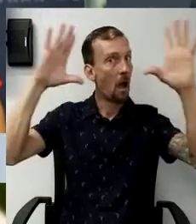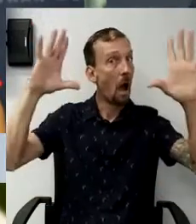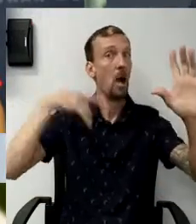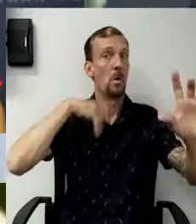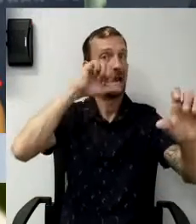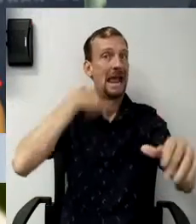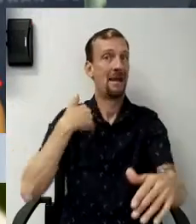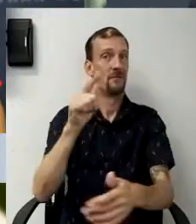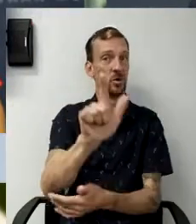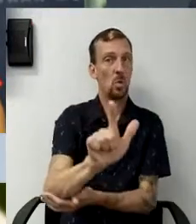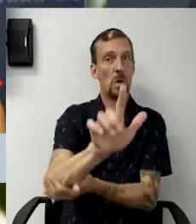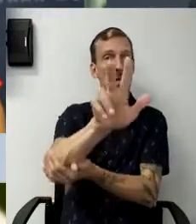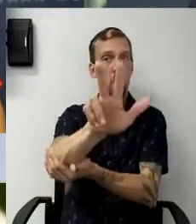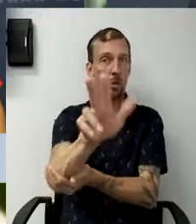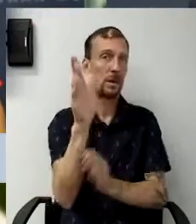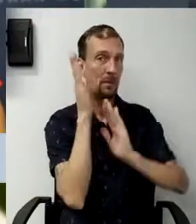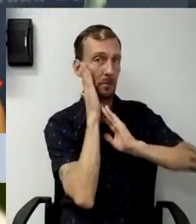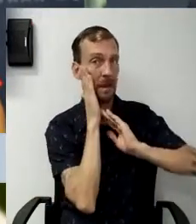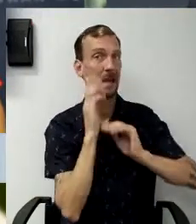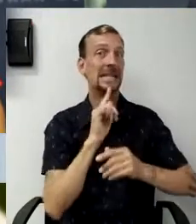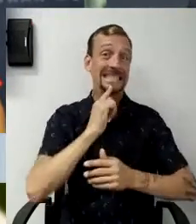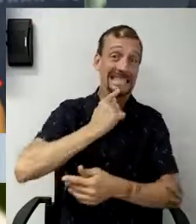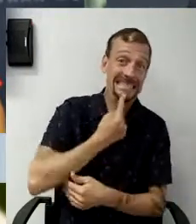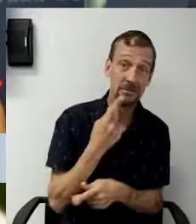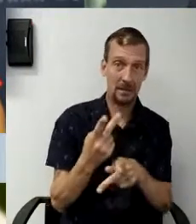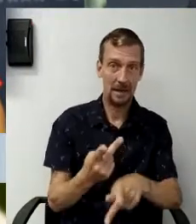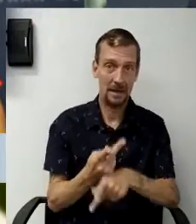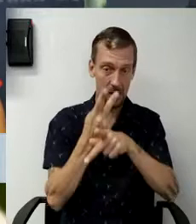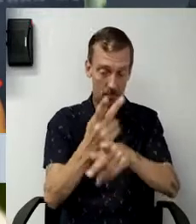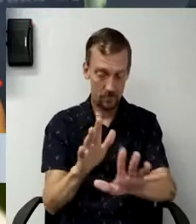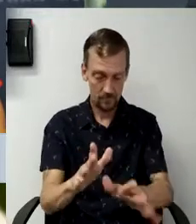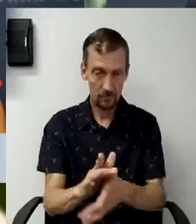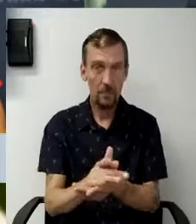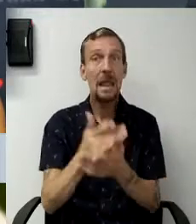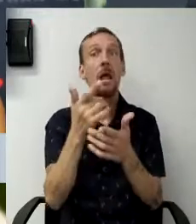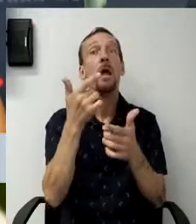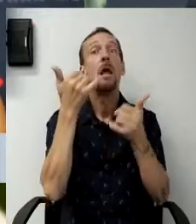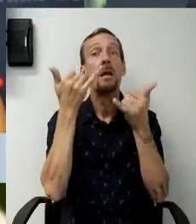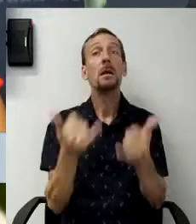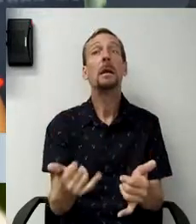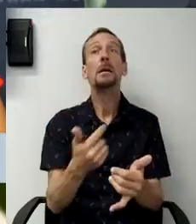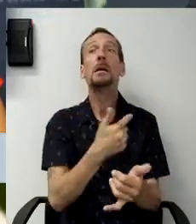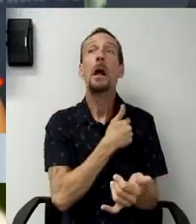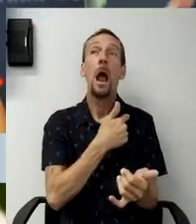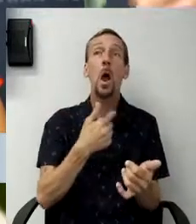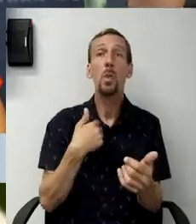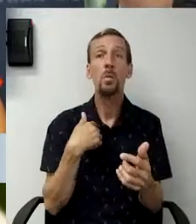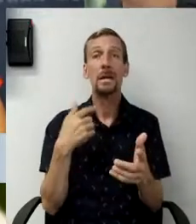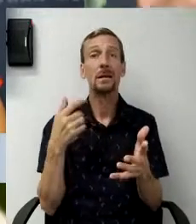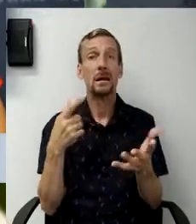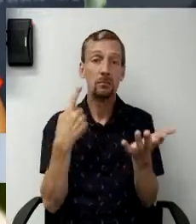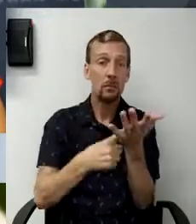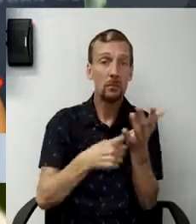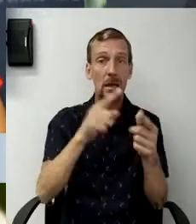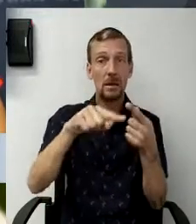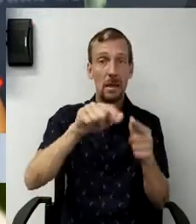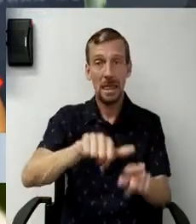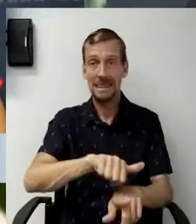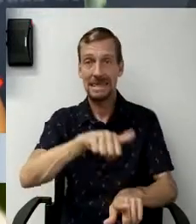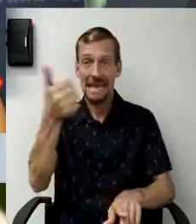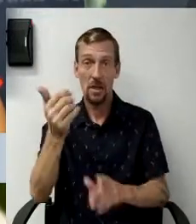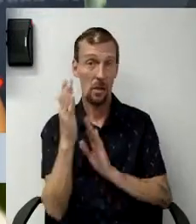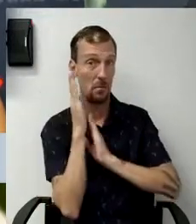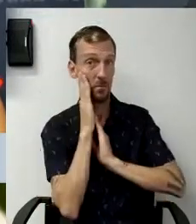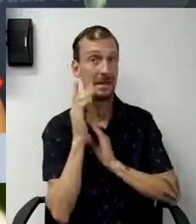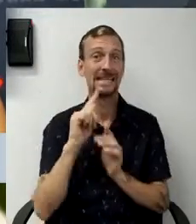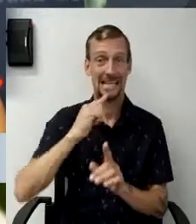23 available critical care beds. We then, when we look at all other beds throughout again, this is just the acute medical